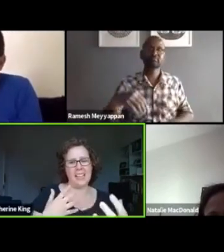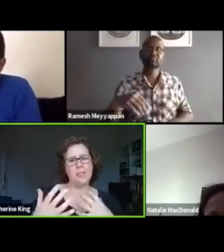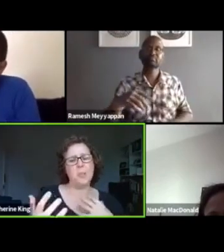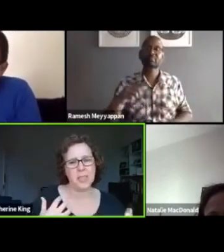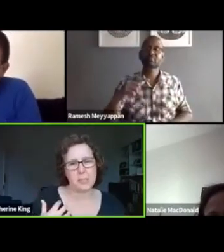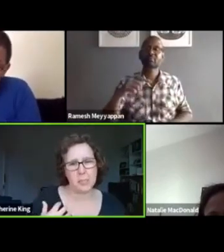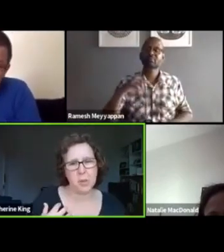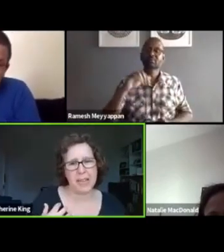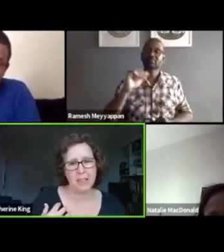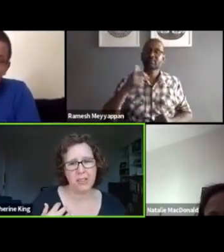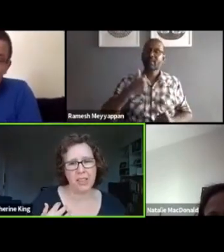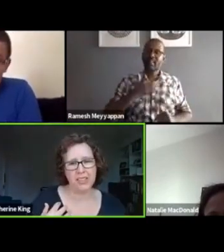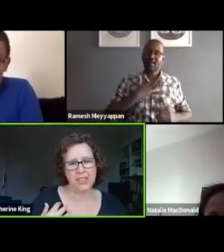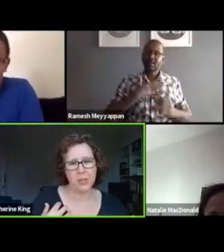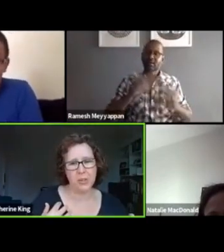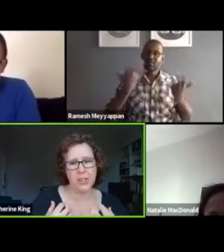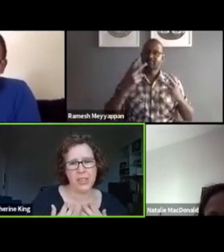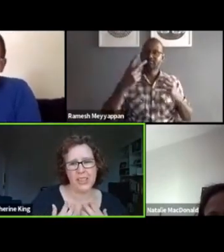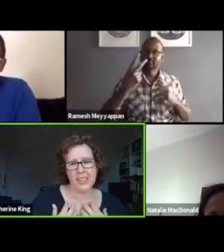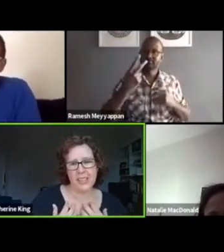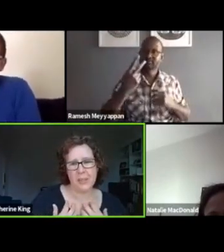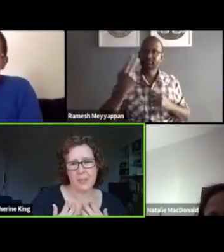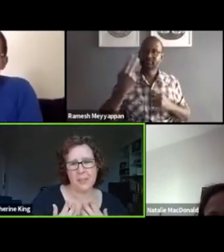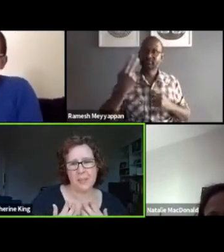and get another perspective on it, you know.